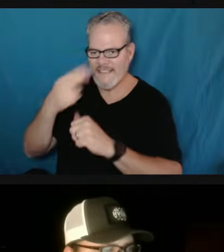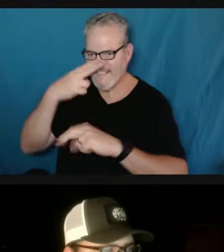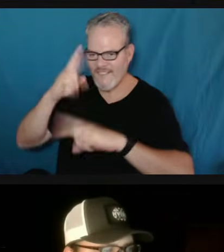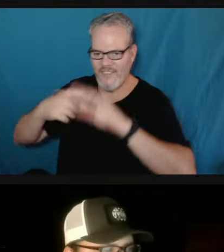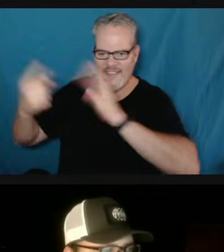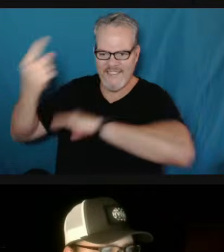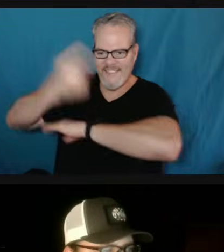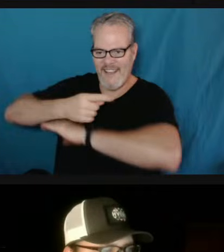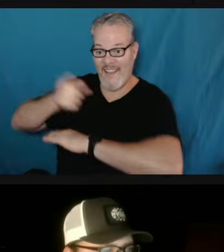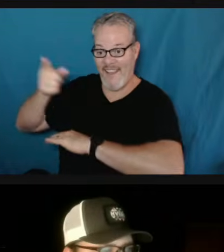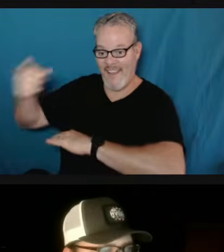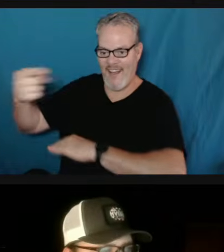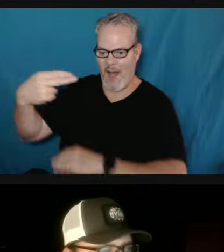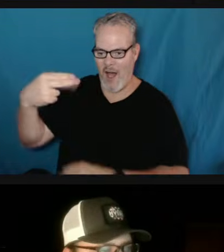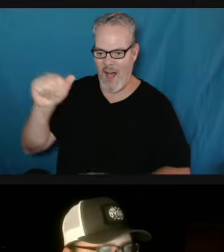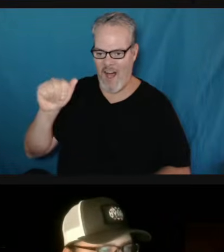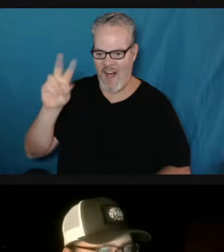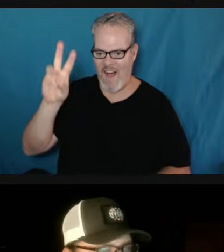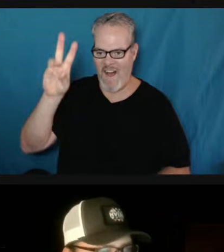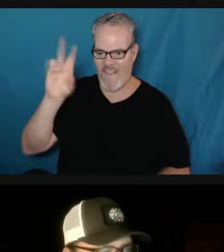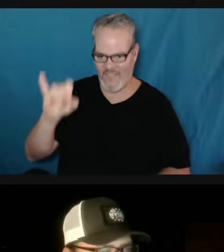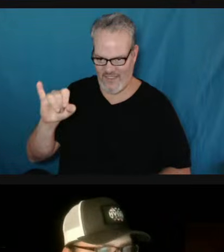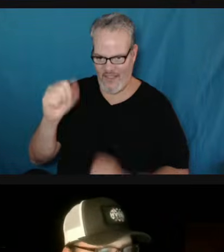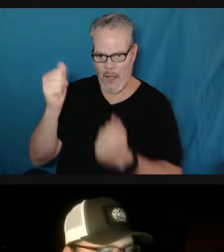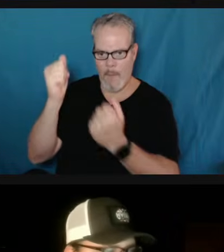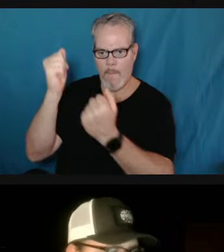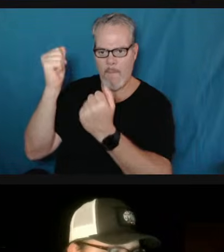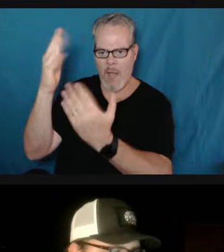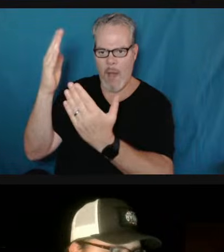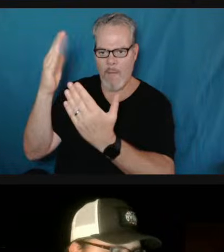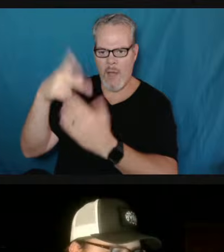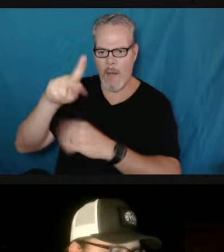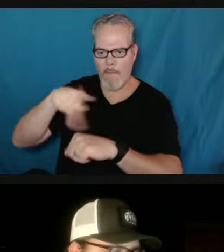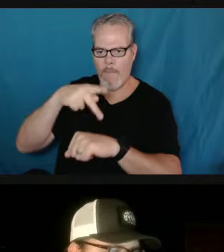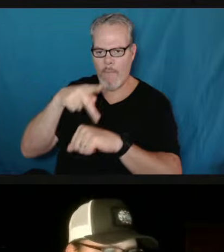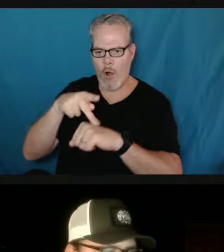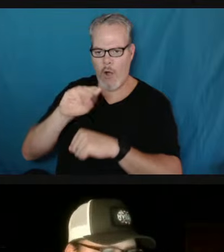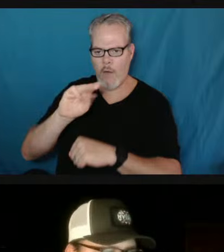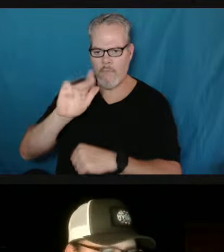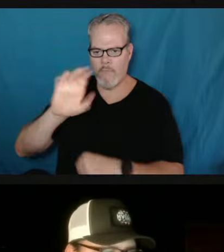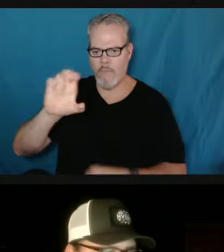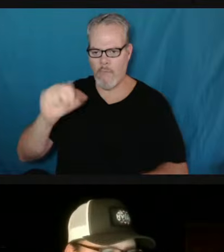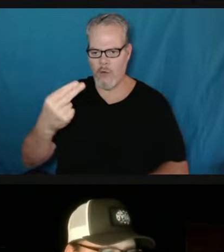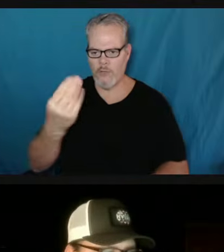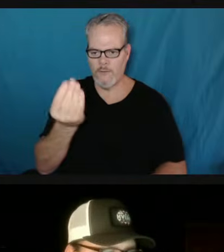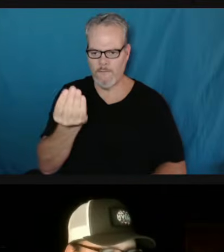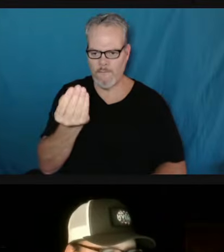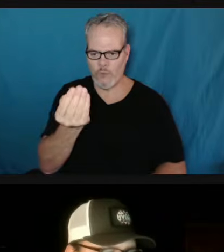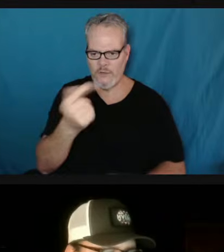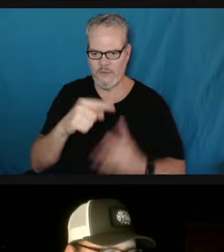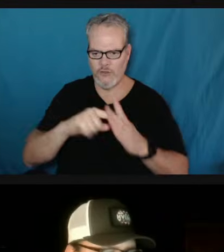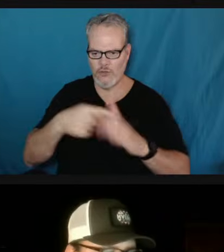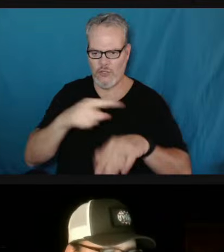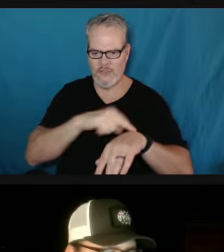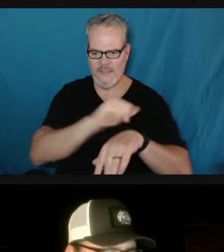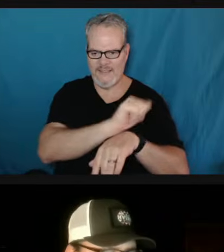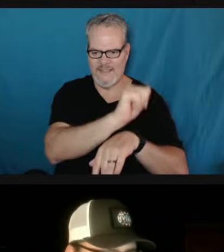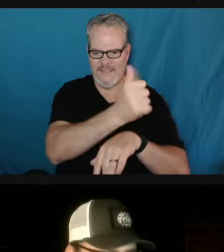at the Kamehameha Park, March 14th. It starts at 10 a.m. It runs to 1